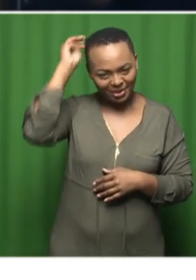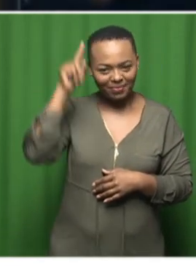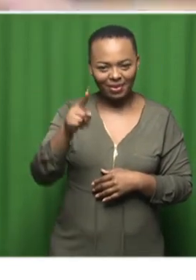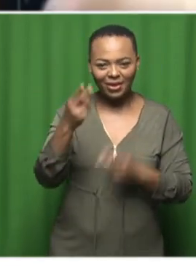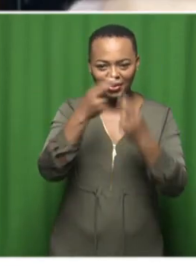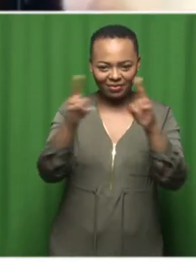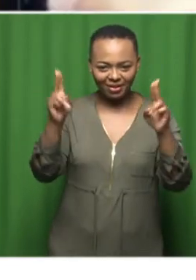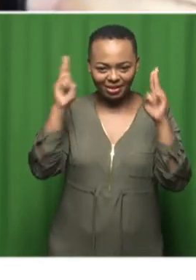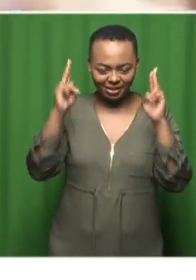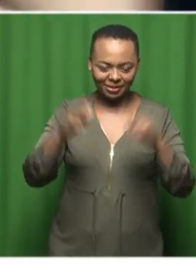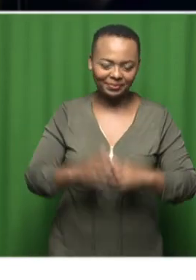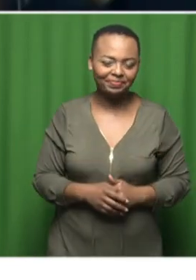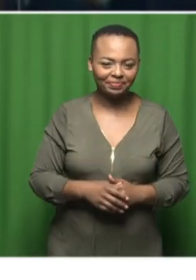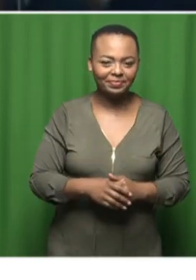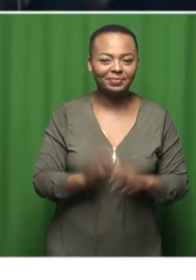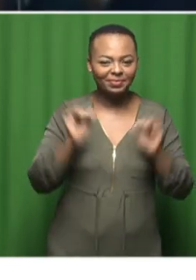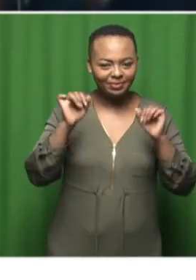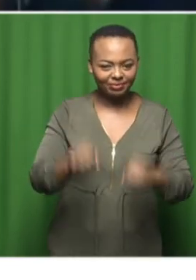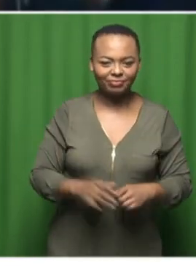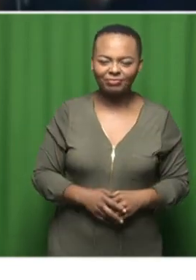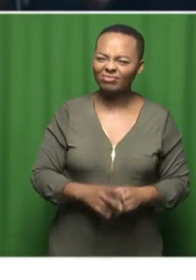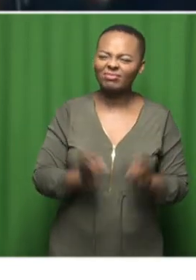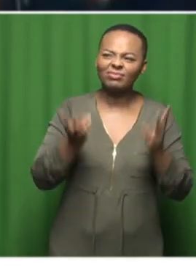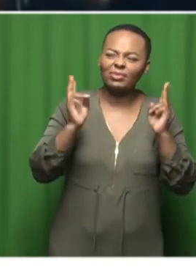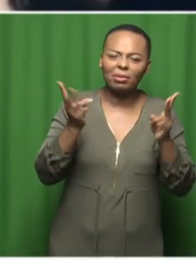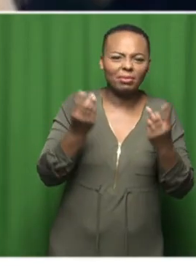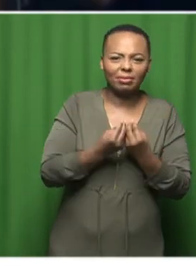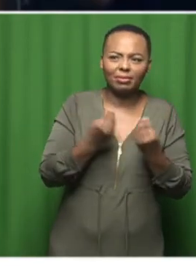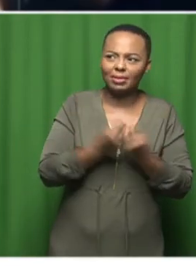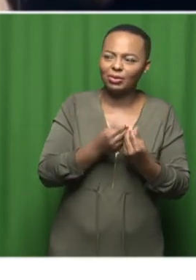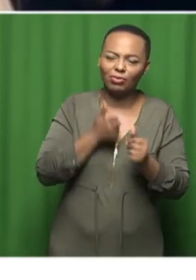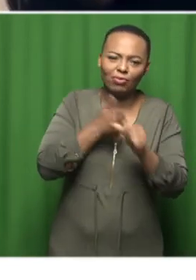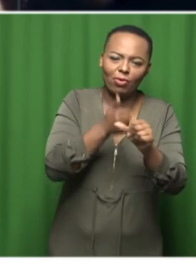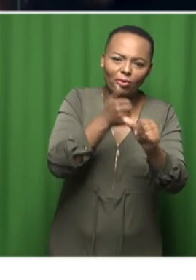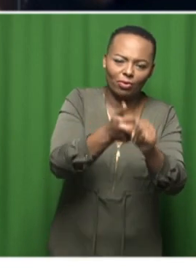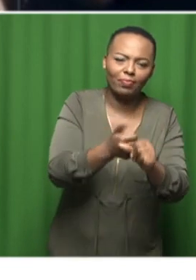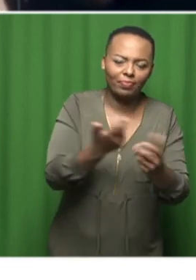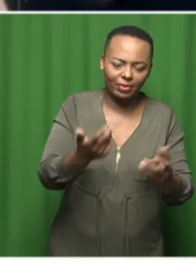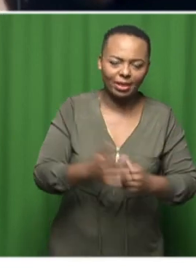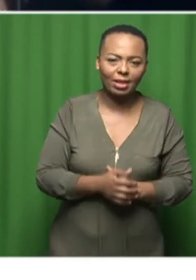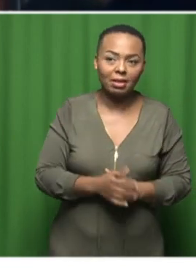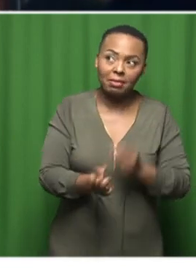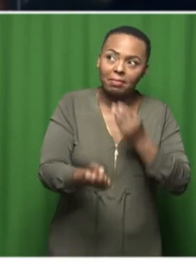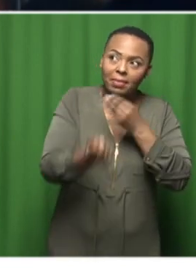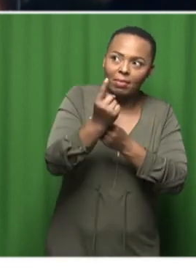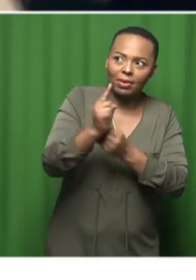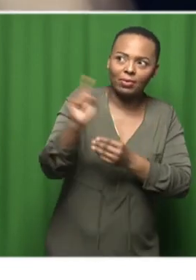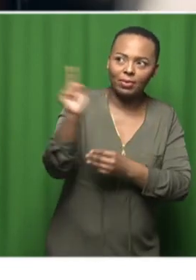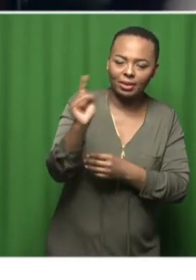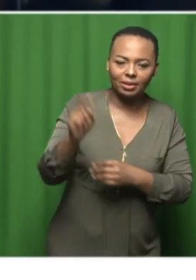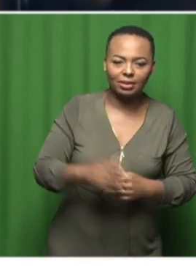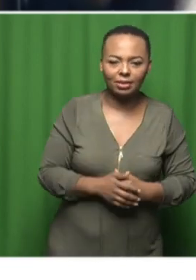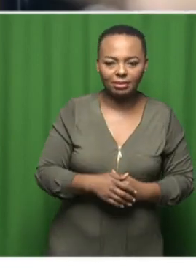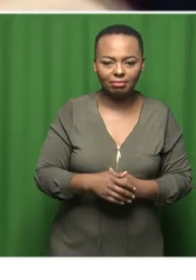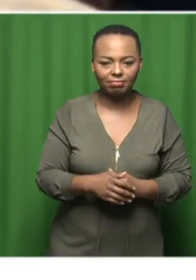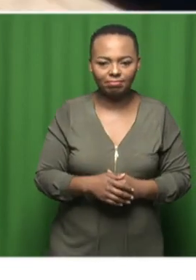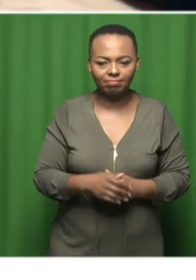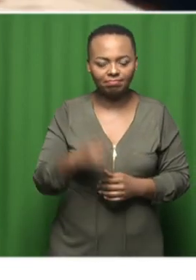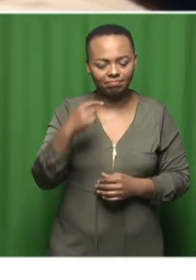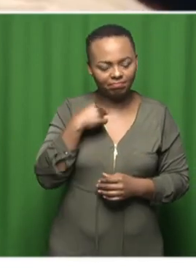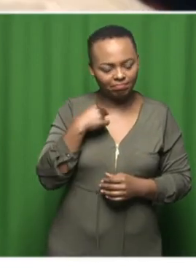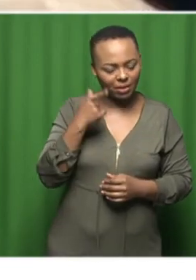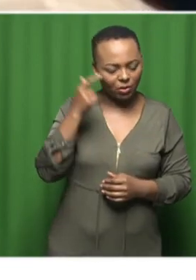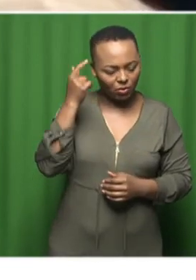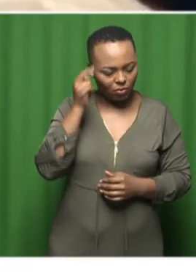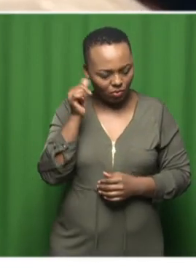It became the natural course to follow. And then what happened was my horizons broadened. I felt